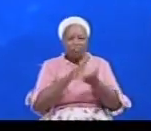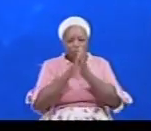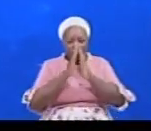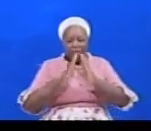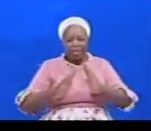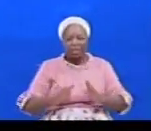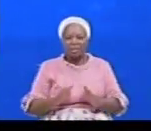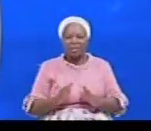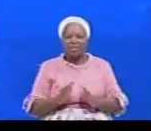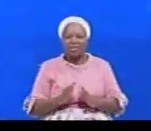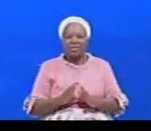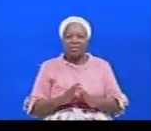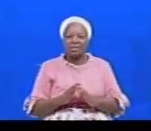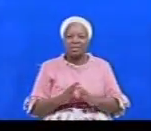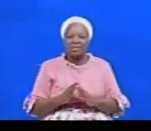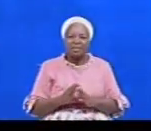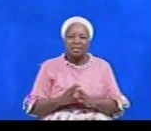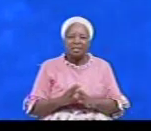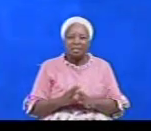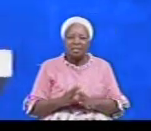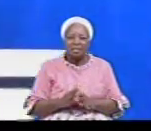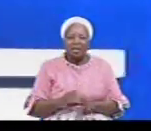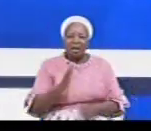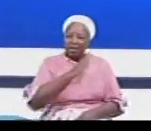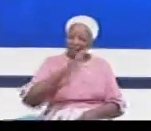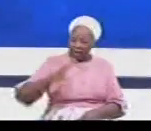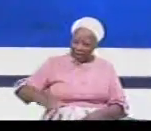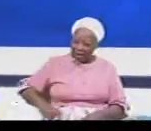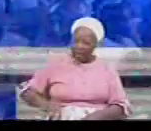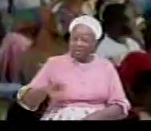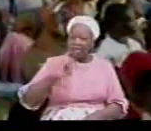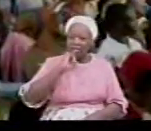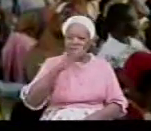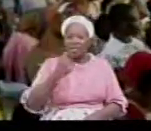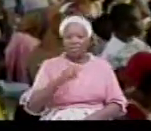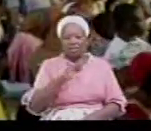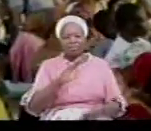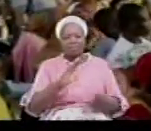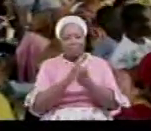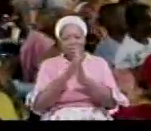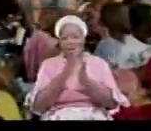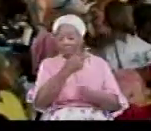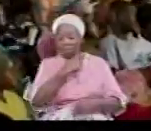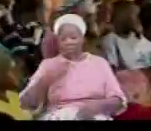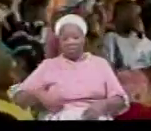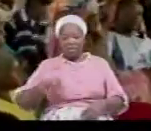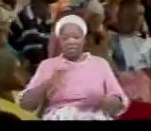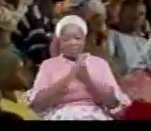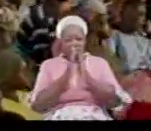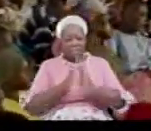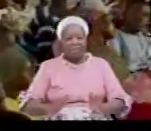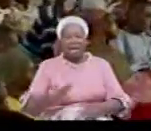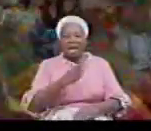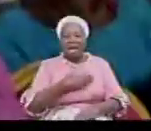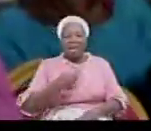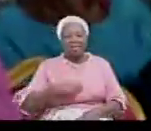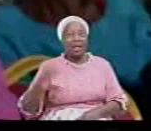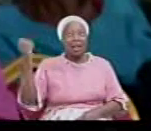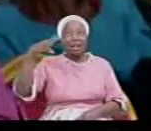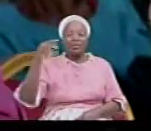Christ is the Prince of Peace. and is the light of the